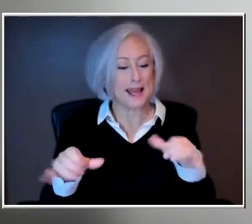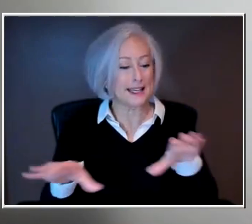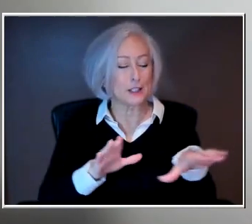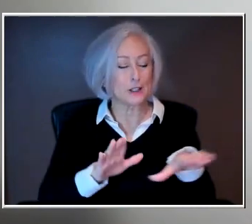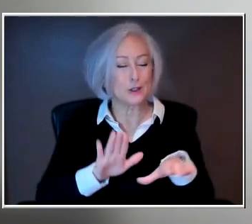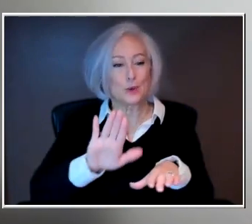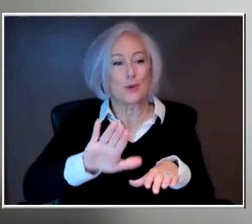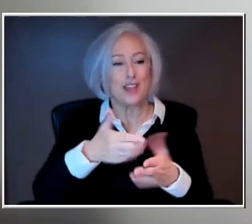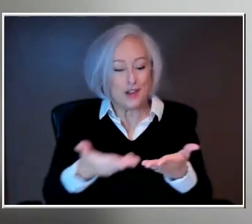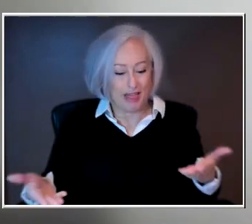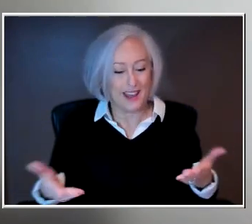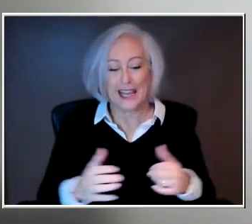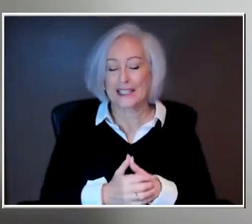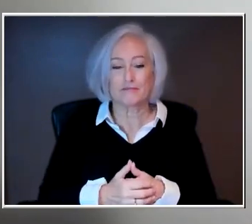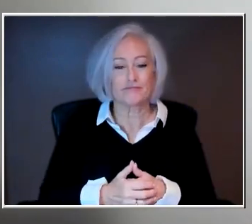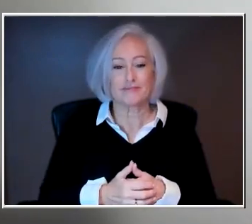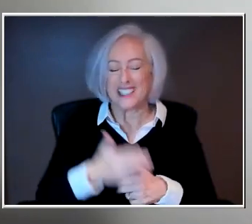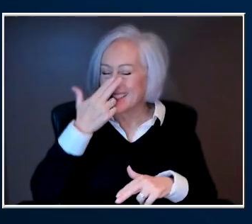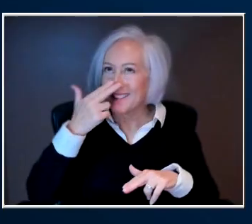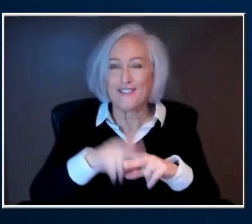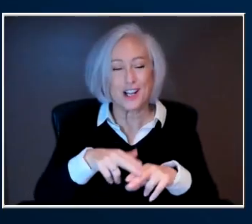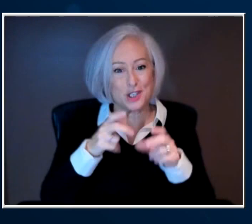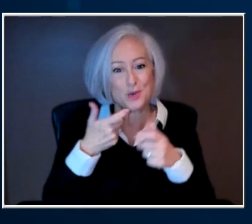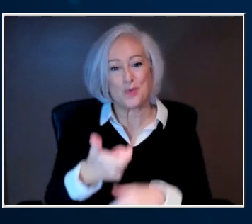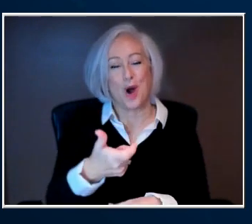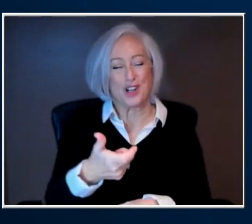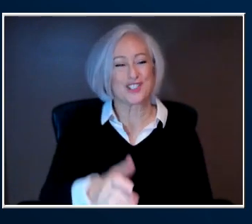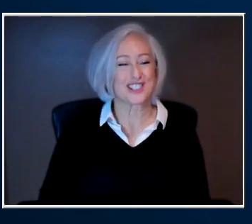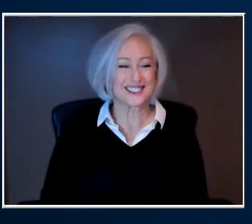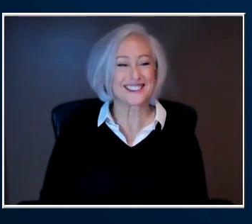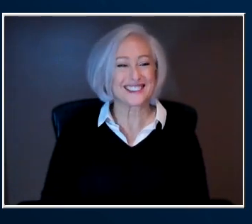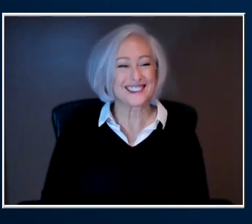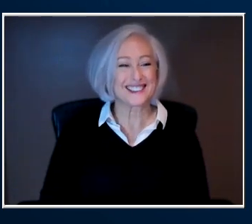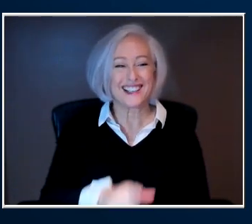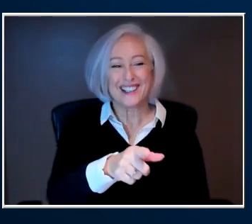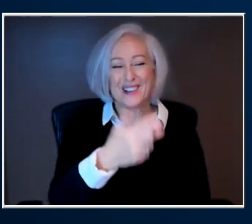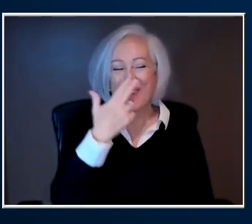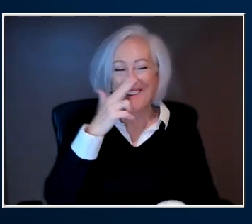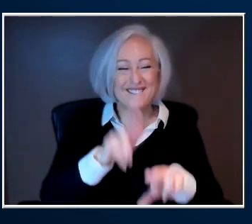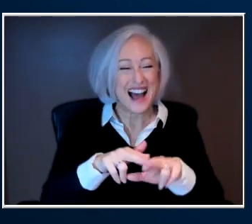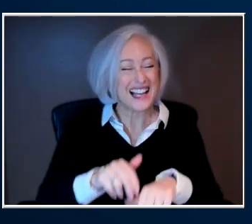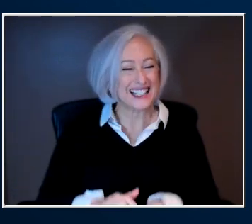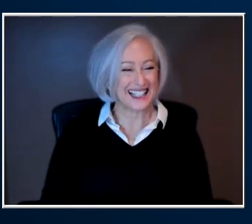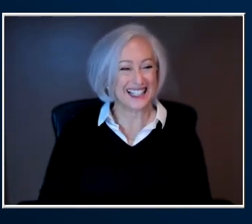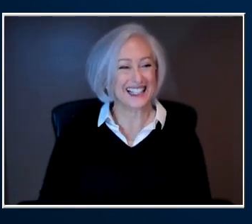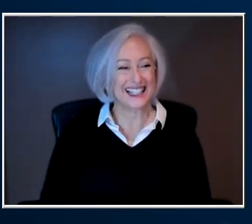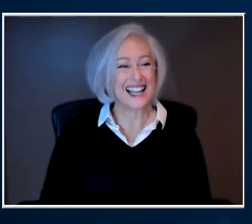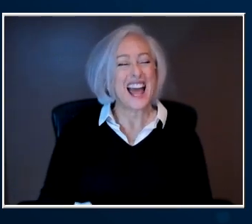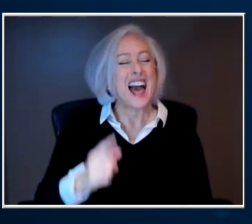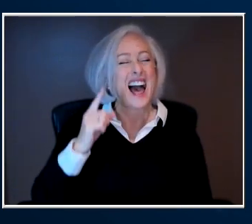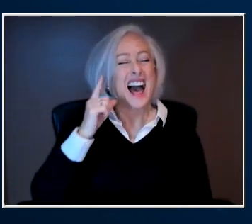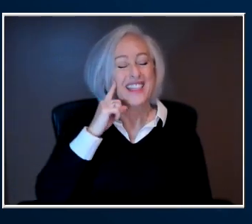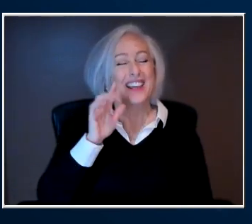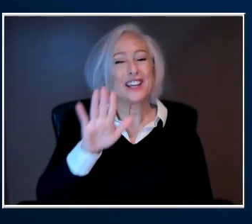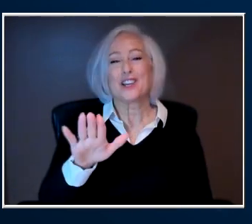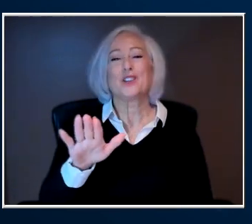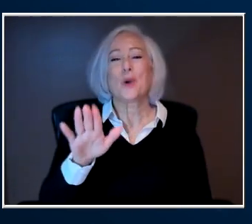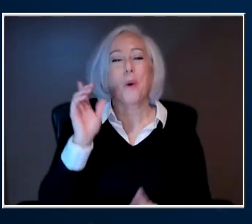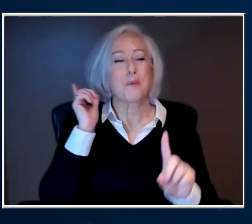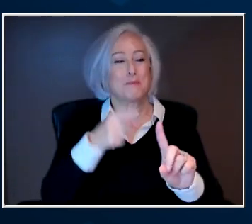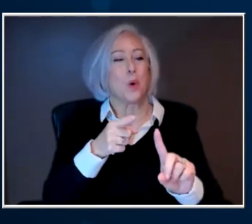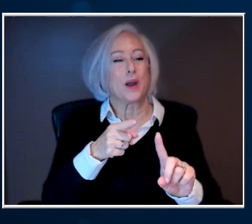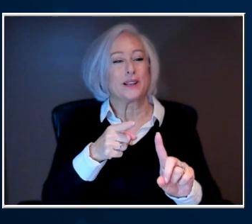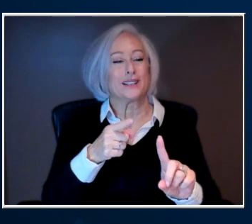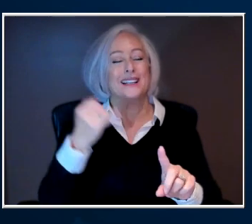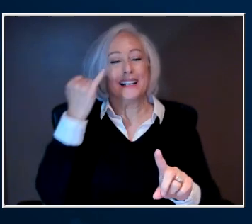it's just too fun to watch. You're too fun. I think what you're saying, I think your takeaway today is if you just do it